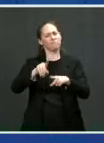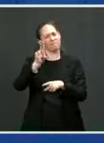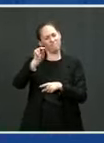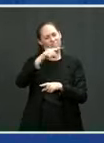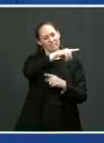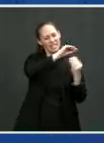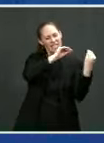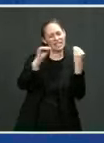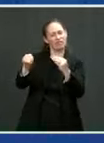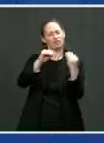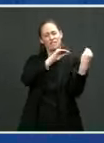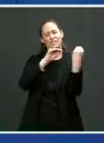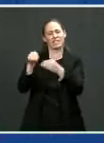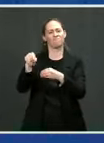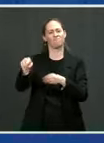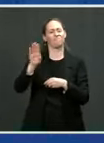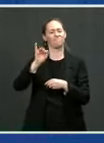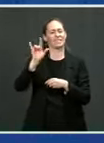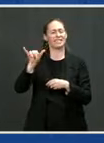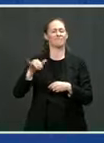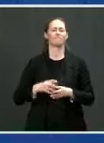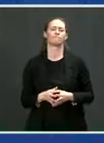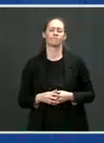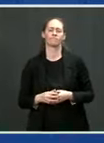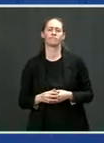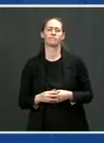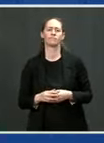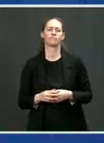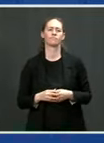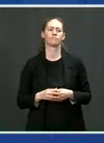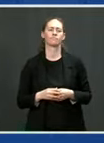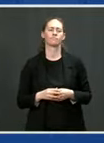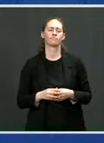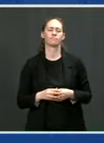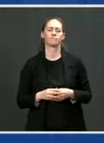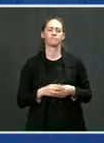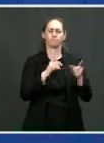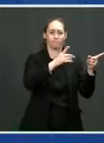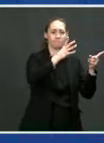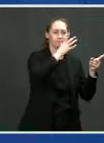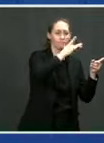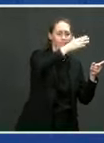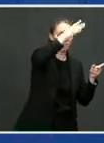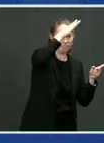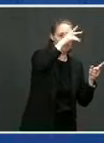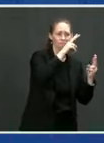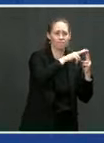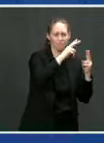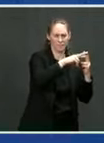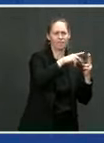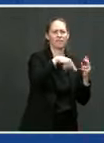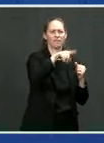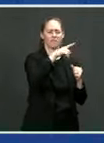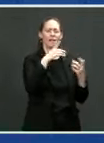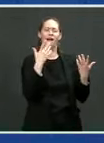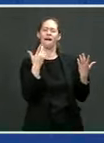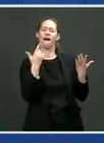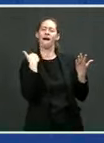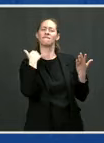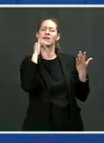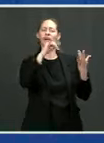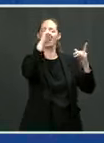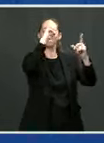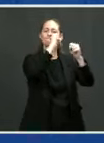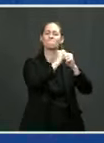Ms. Evans, I have some idea what you're feeling like.